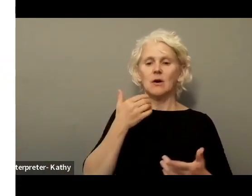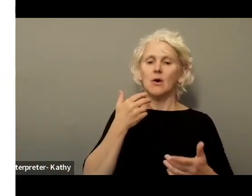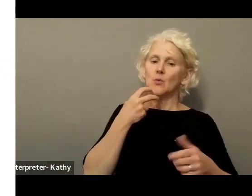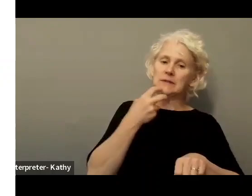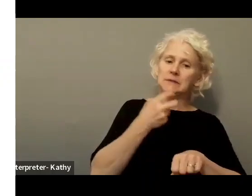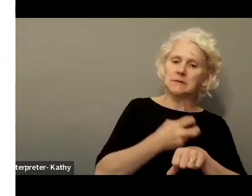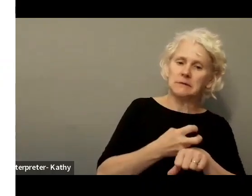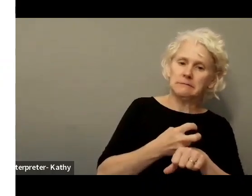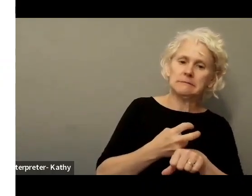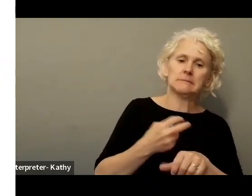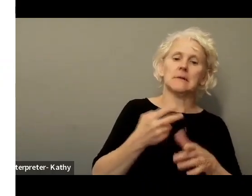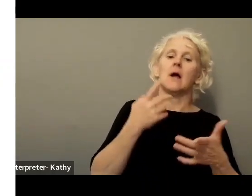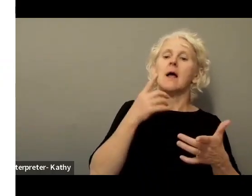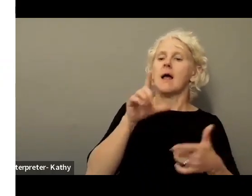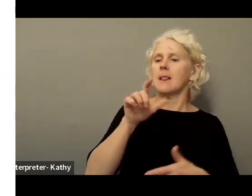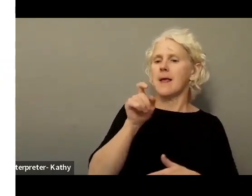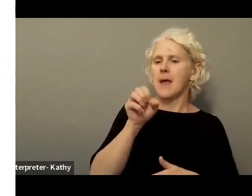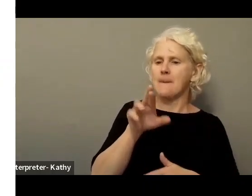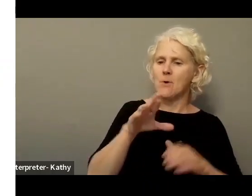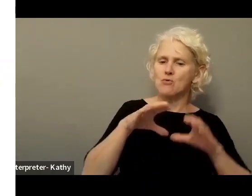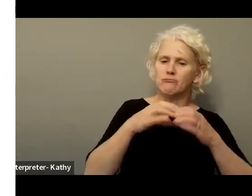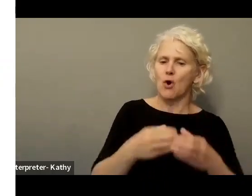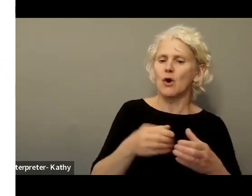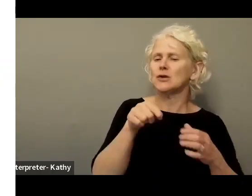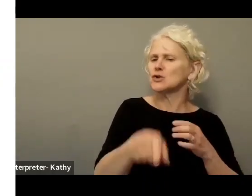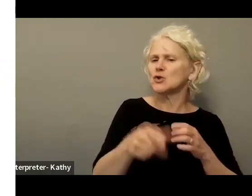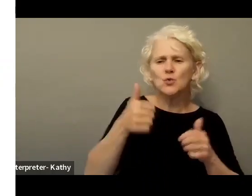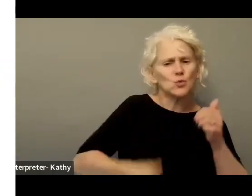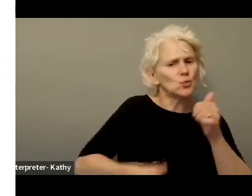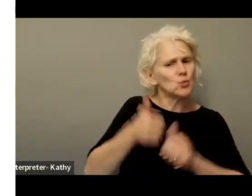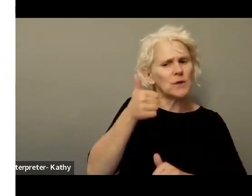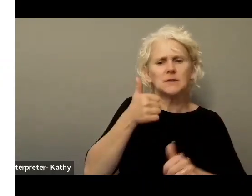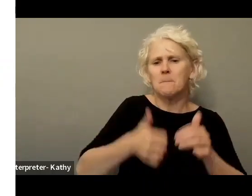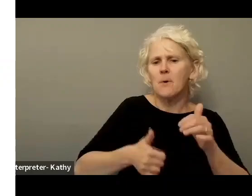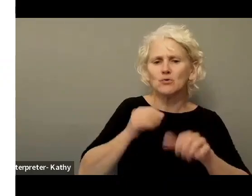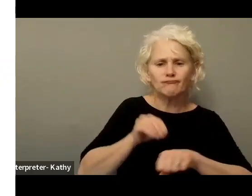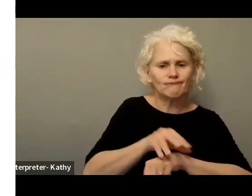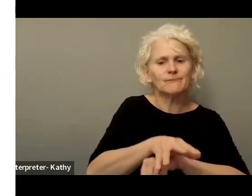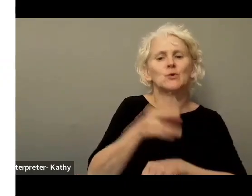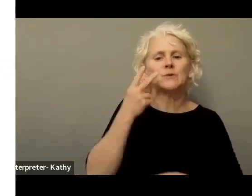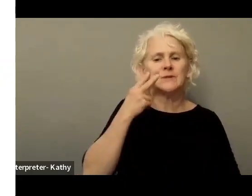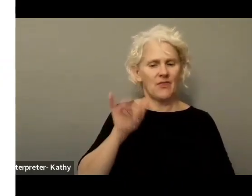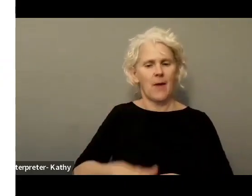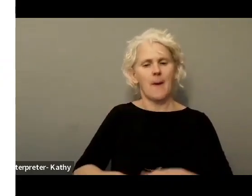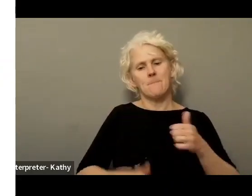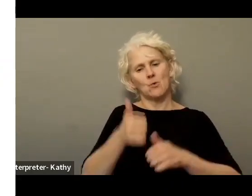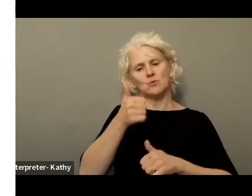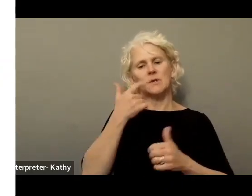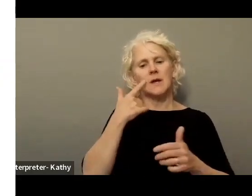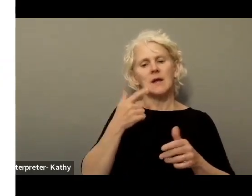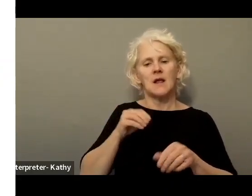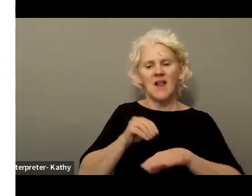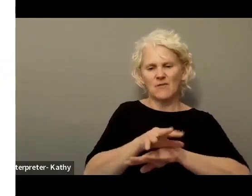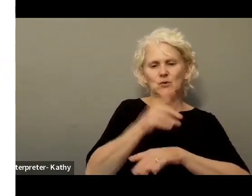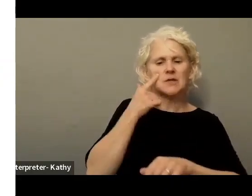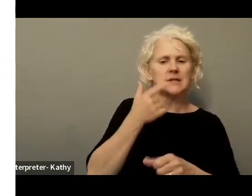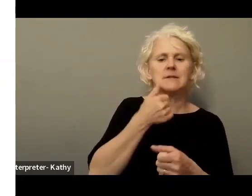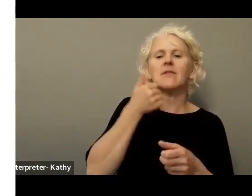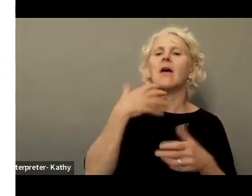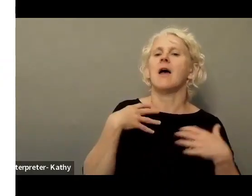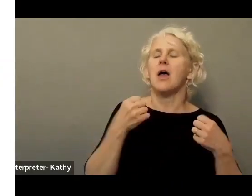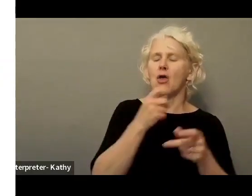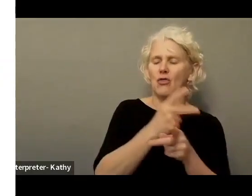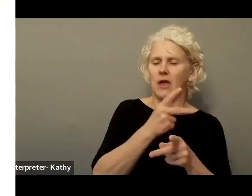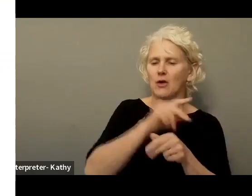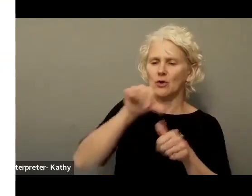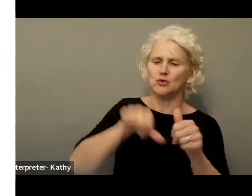and you're going to think about which industry is most impacted, it's certainly going to be healthcare and social assistance. All right, next